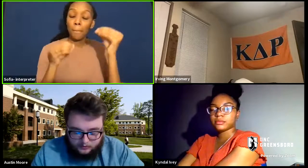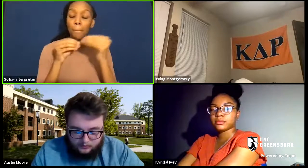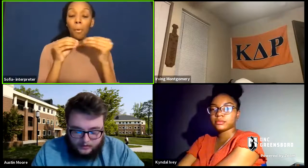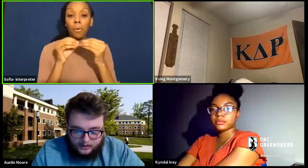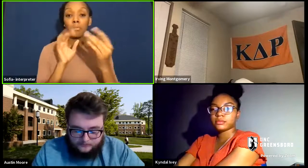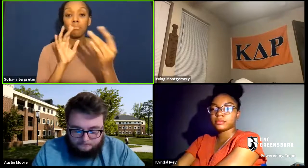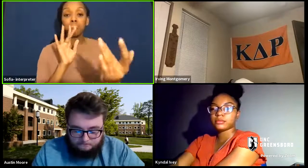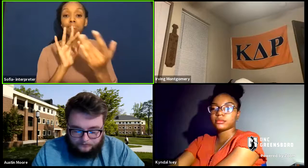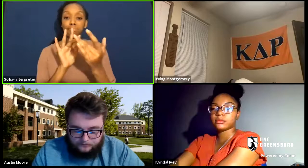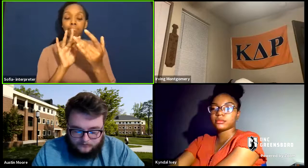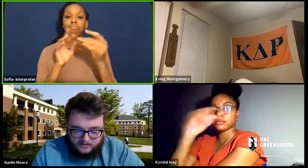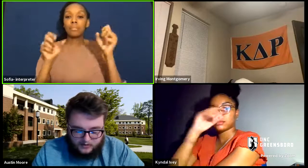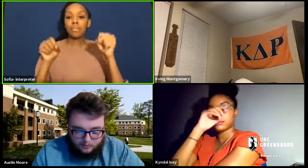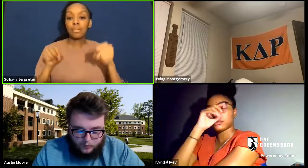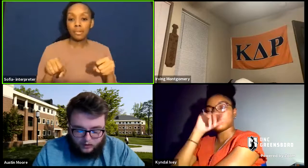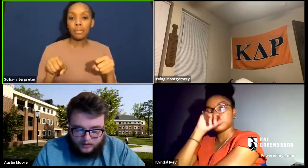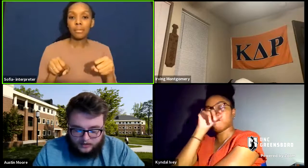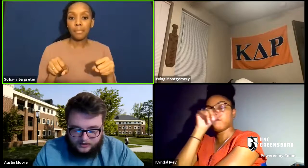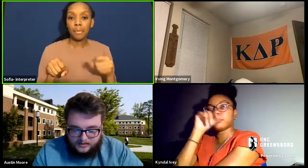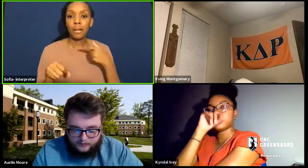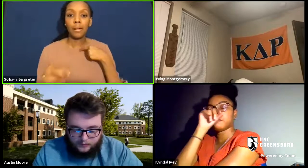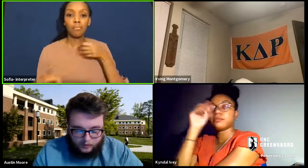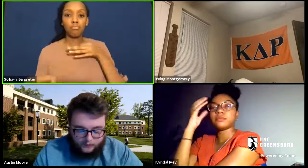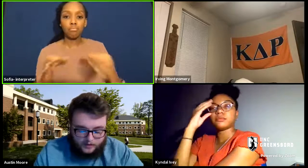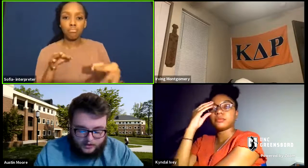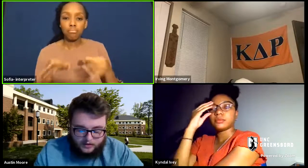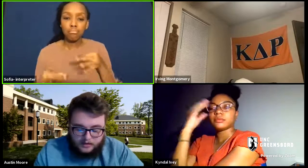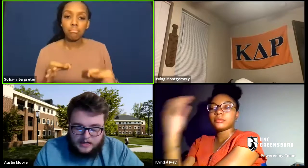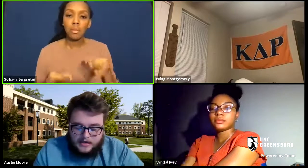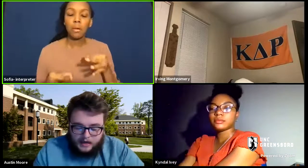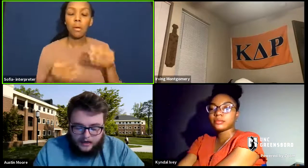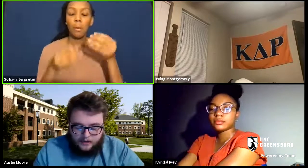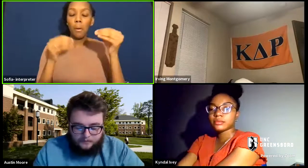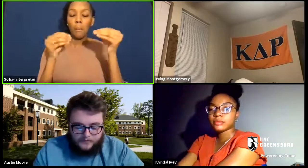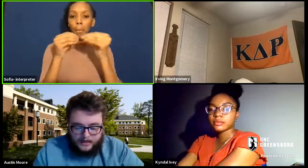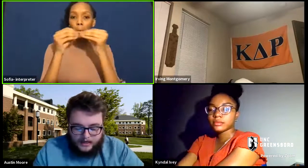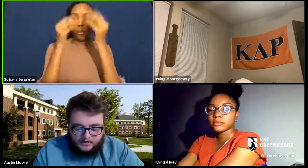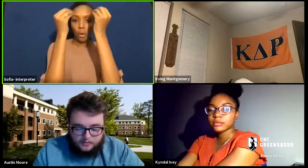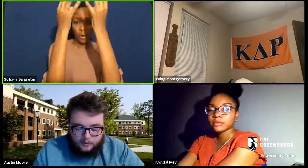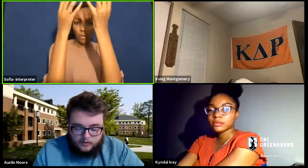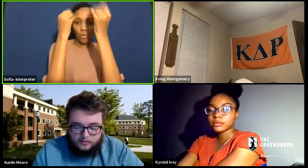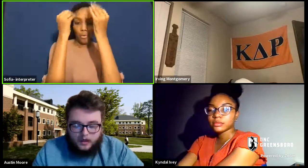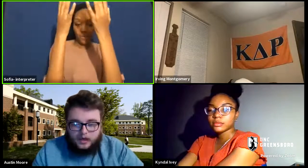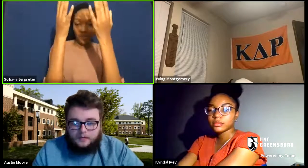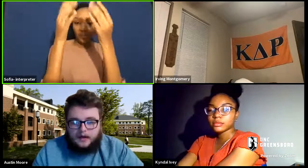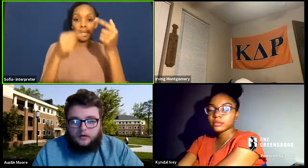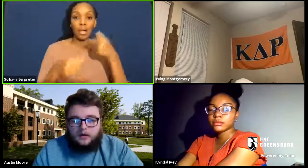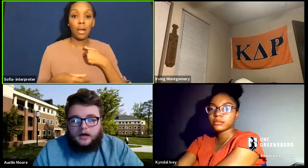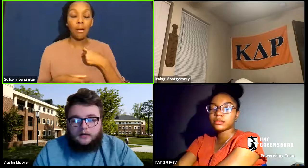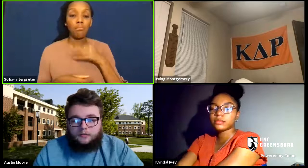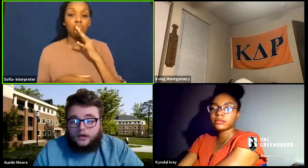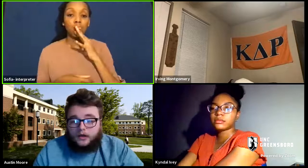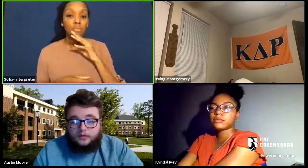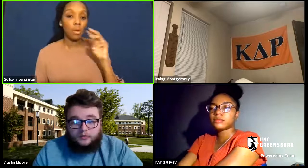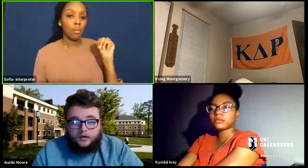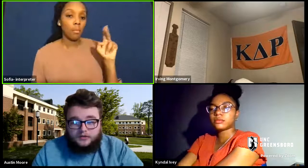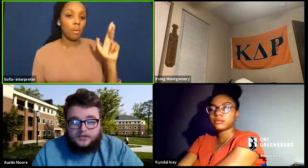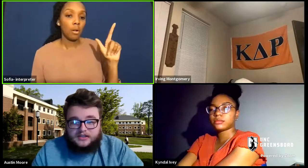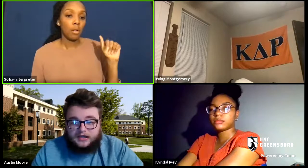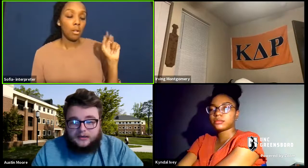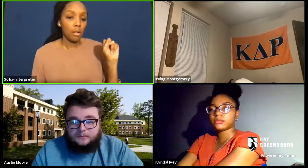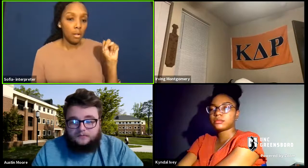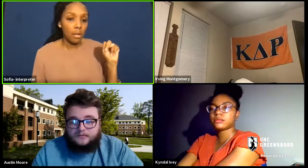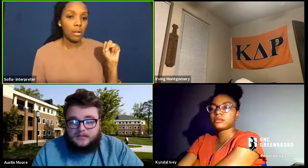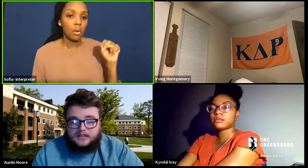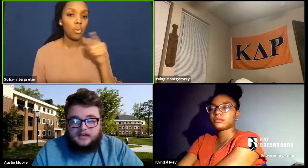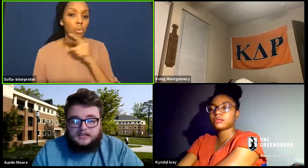happy to explain more and just give you more information. I spoke with Milan about what you all